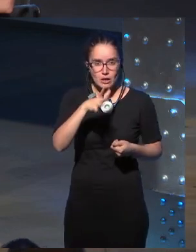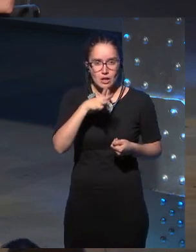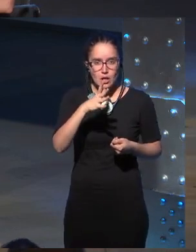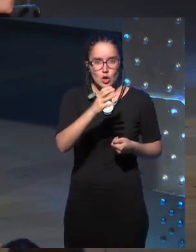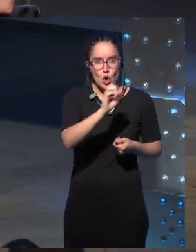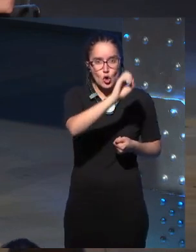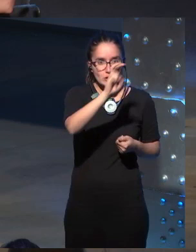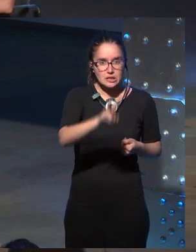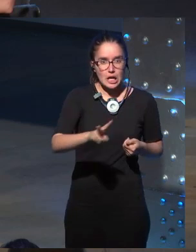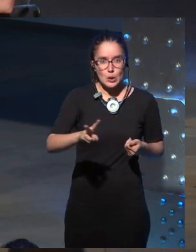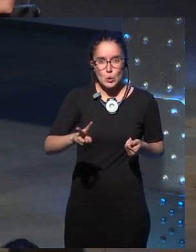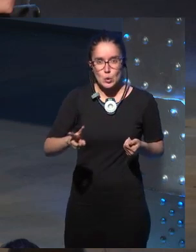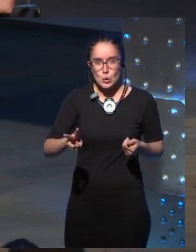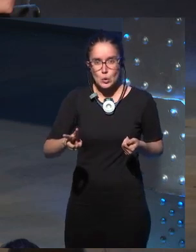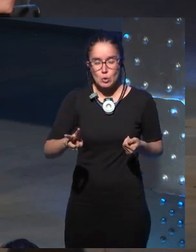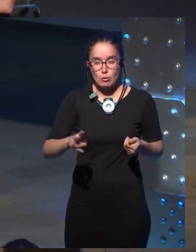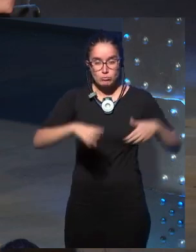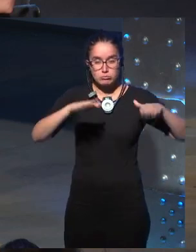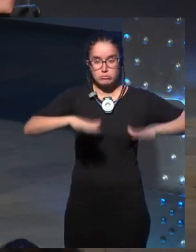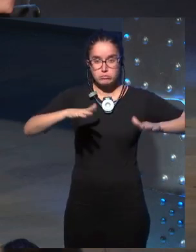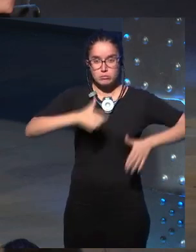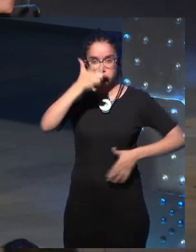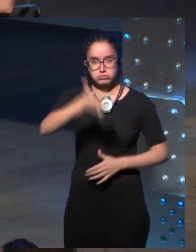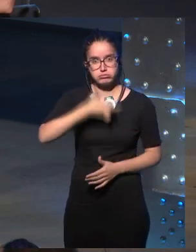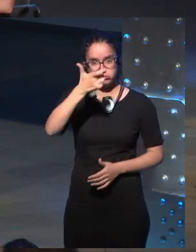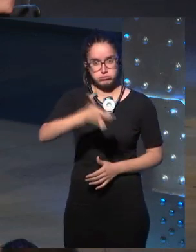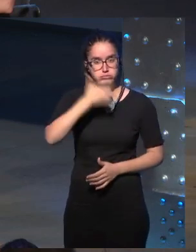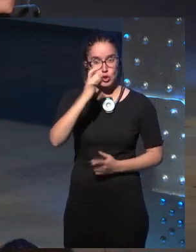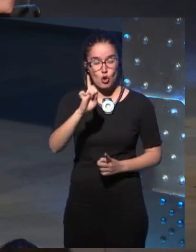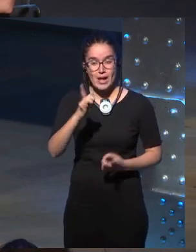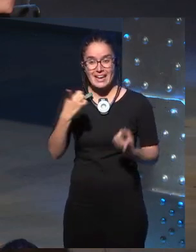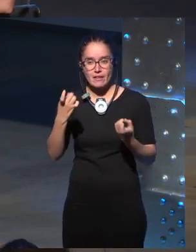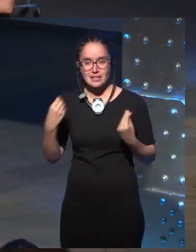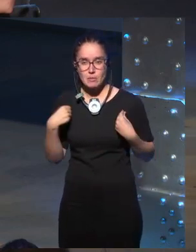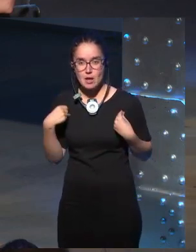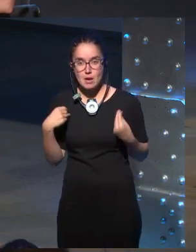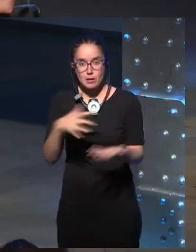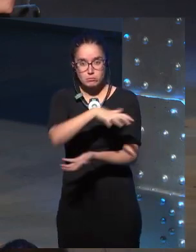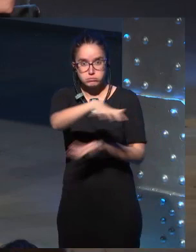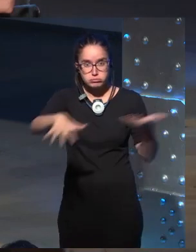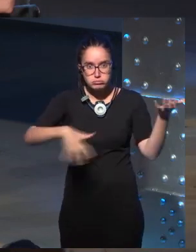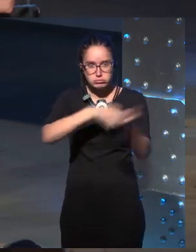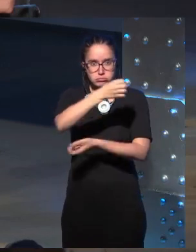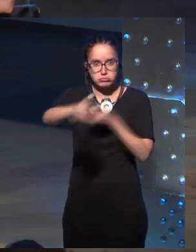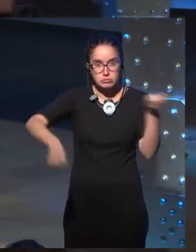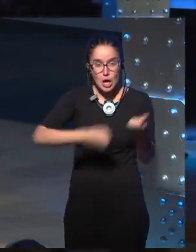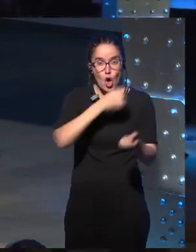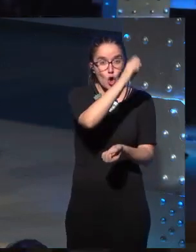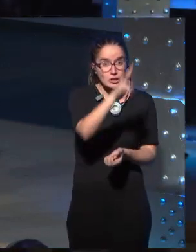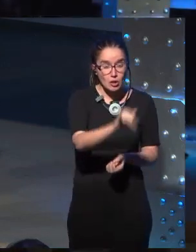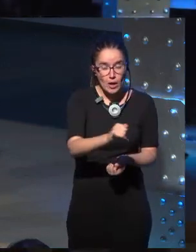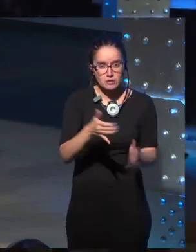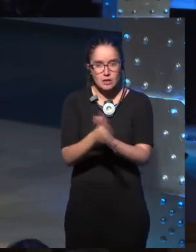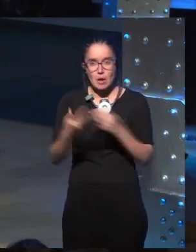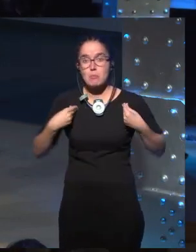on its own. You need life to create it. So if there is a lot of oxygen, maybe there is life. And yet we discovered oxygen